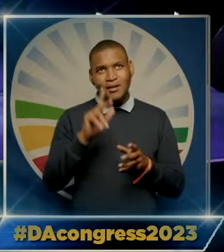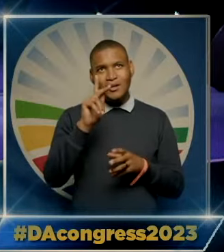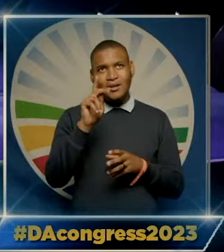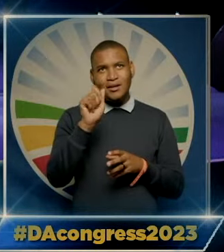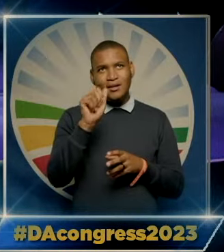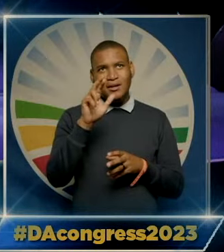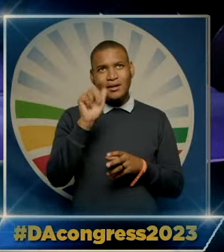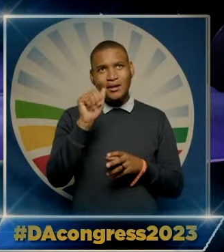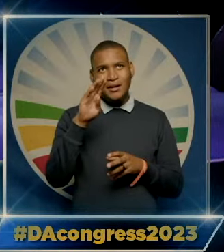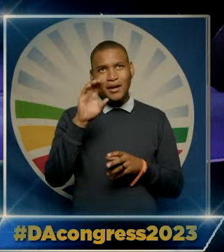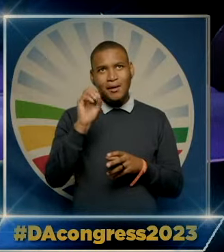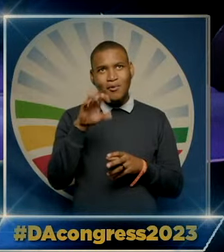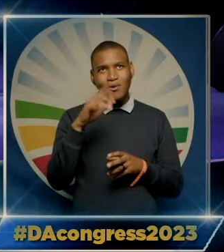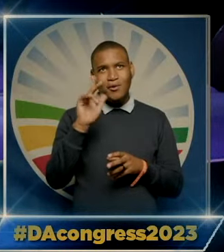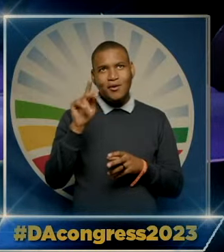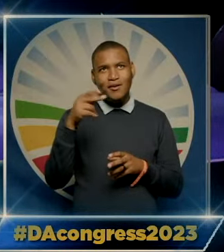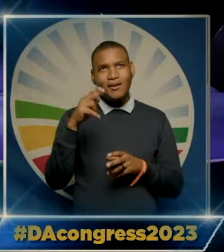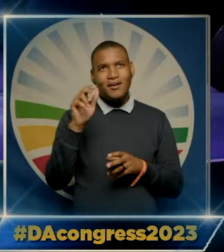Chachao.